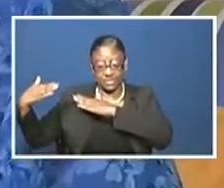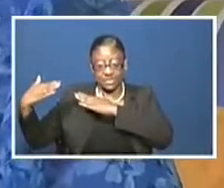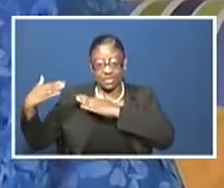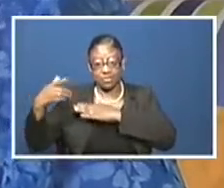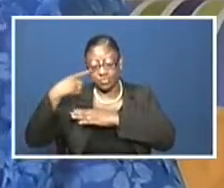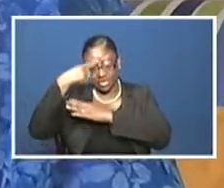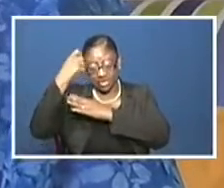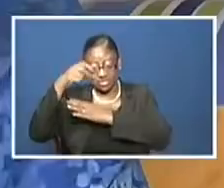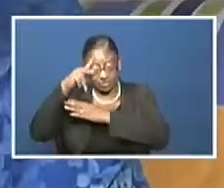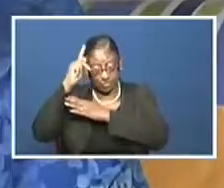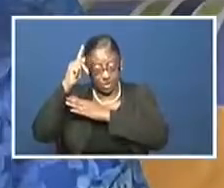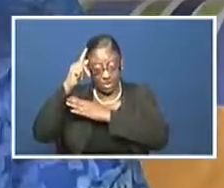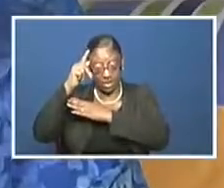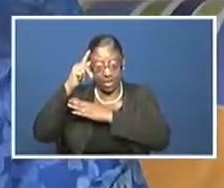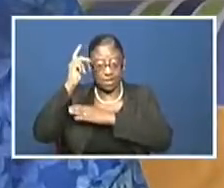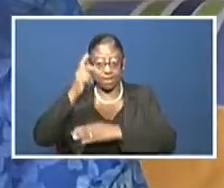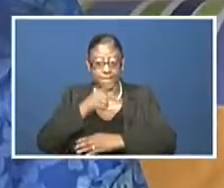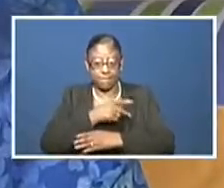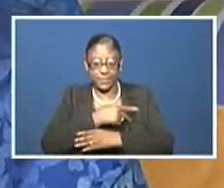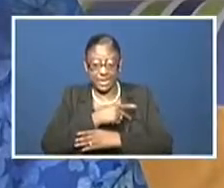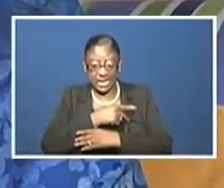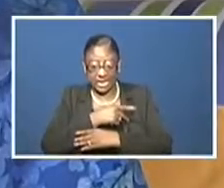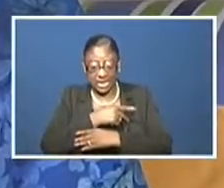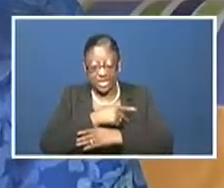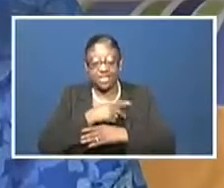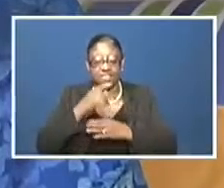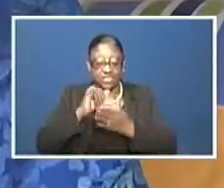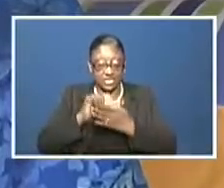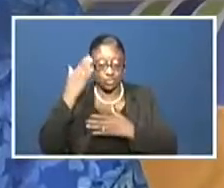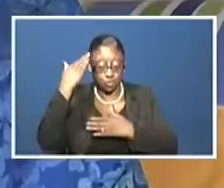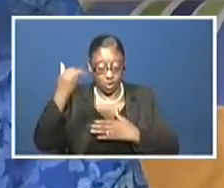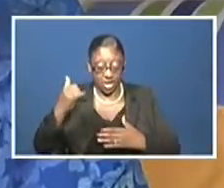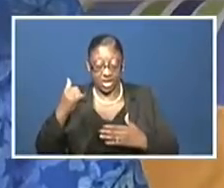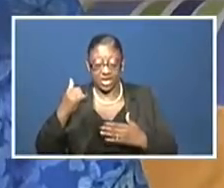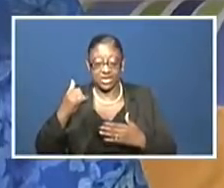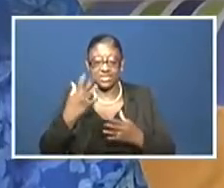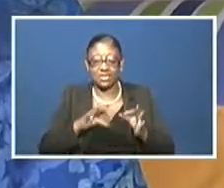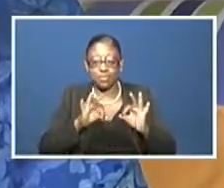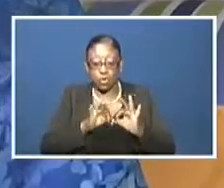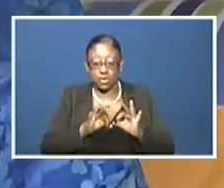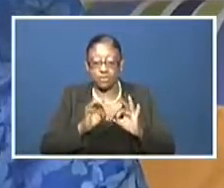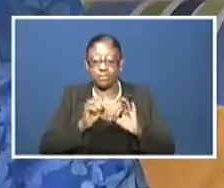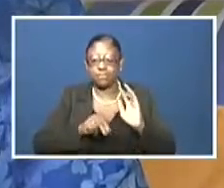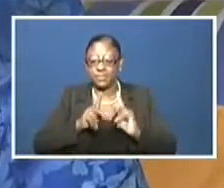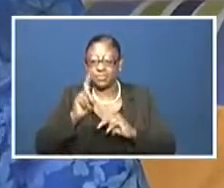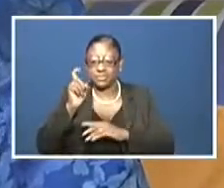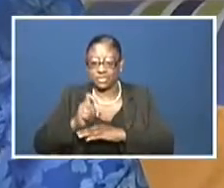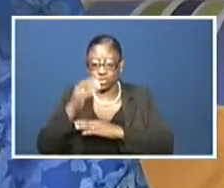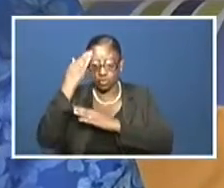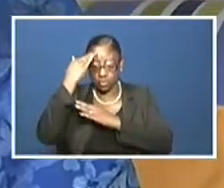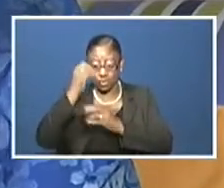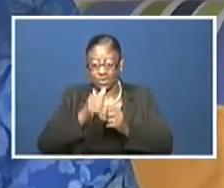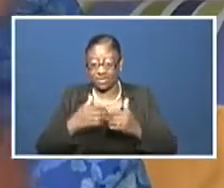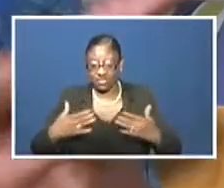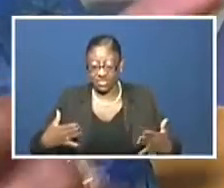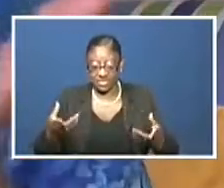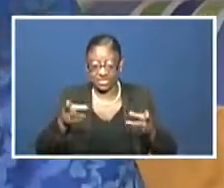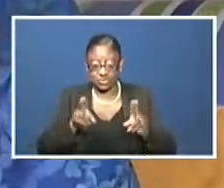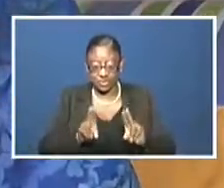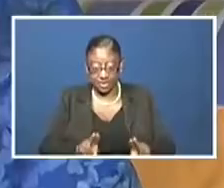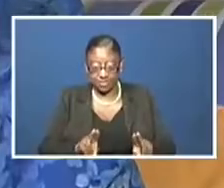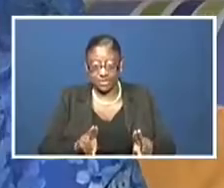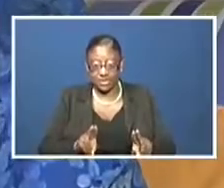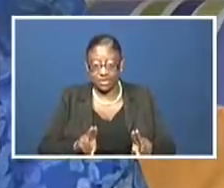his administration. And Sir Milo Butler banked with Royal Bank. And he kept going in there telling the managers it's time to have black